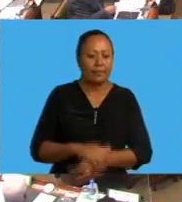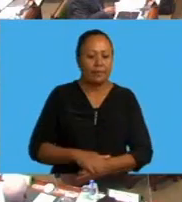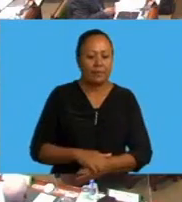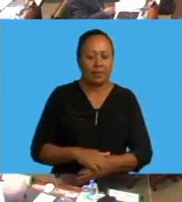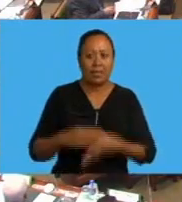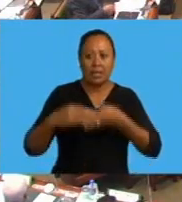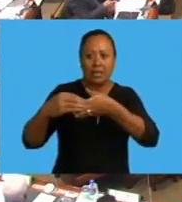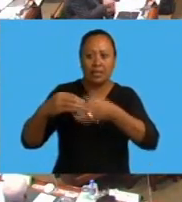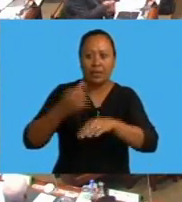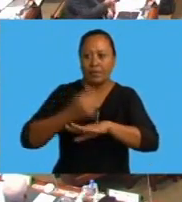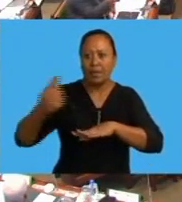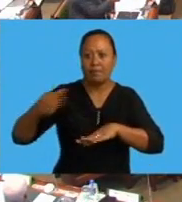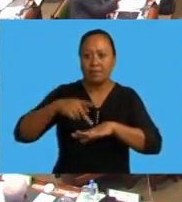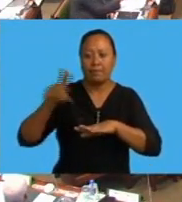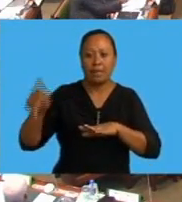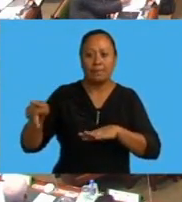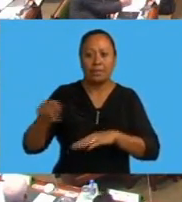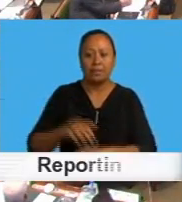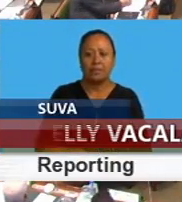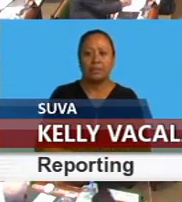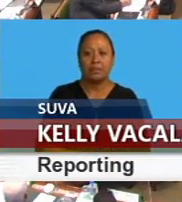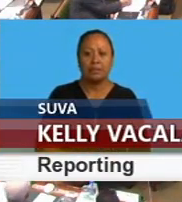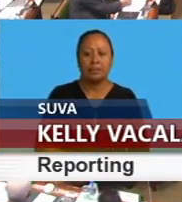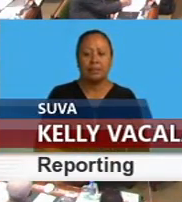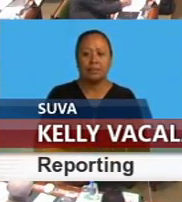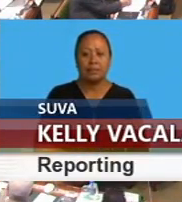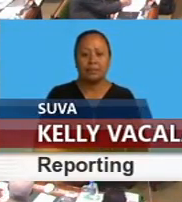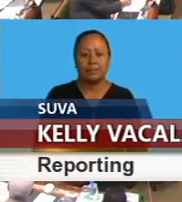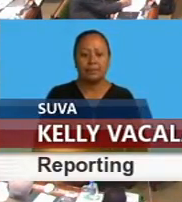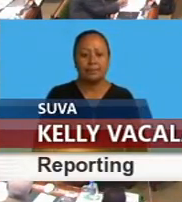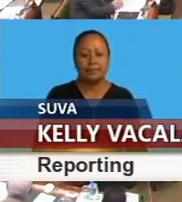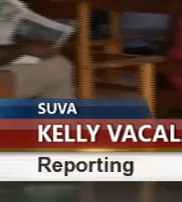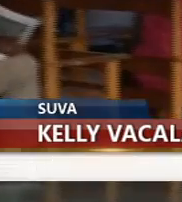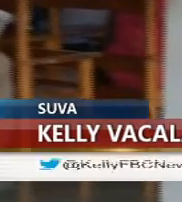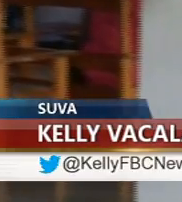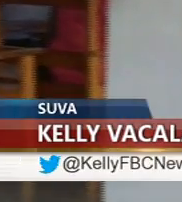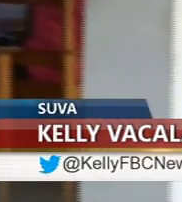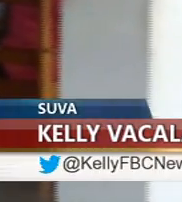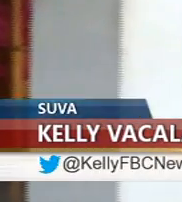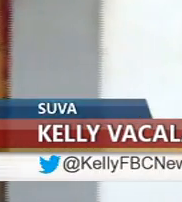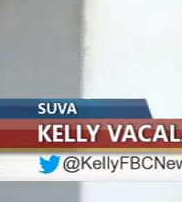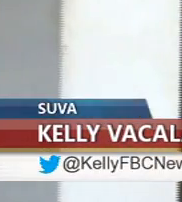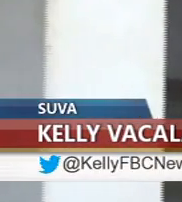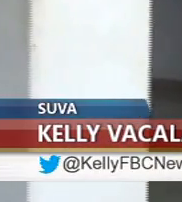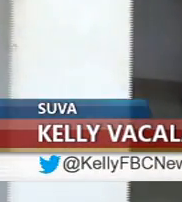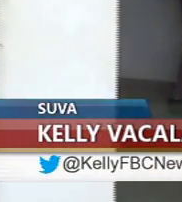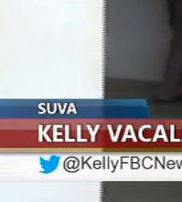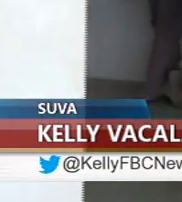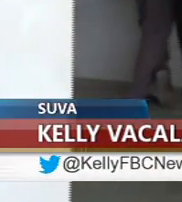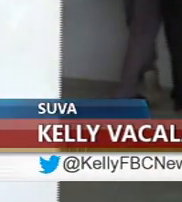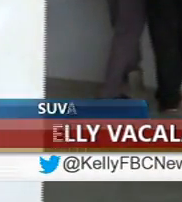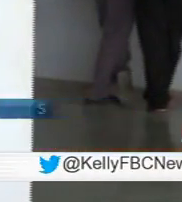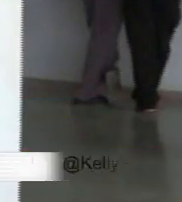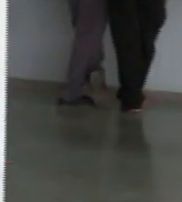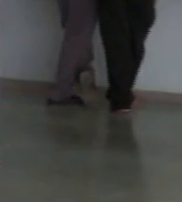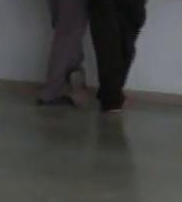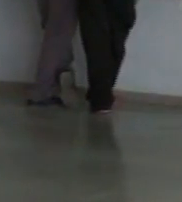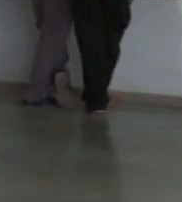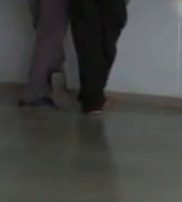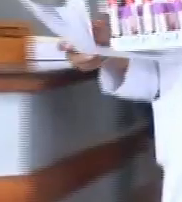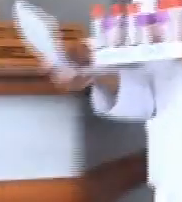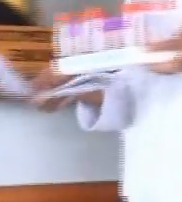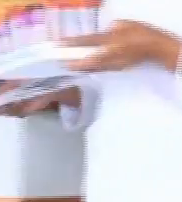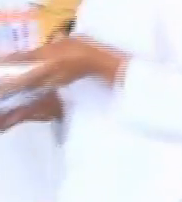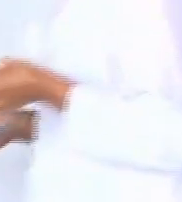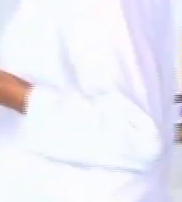reports. The 2017 and 2018 budget highlighted that 150 new doctors and 200 nurses